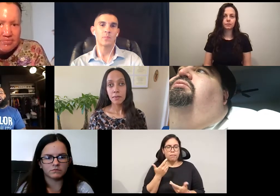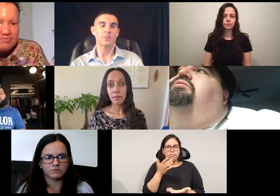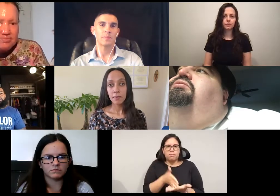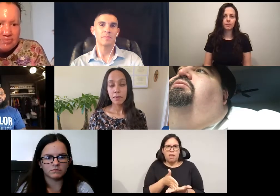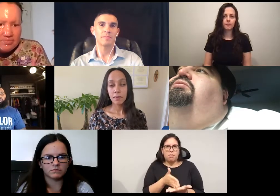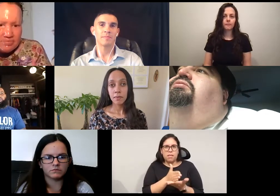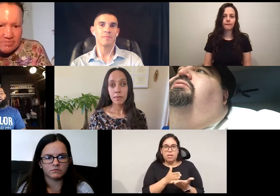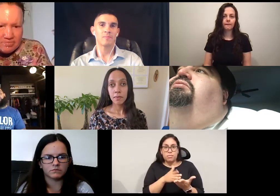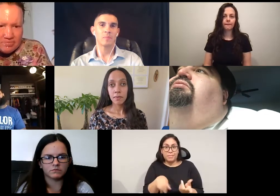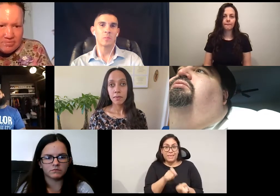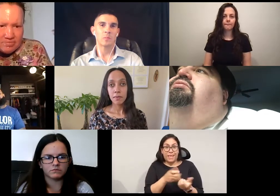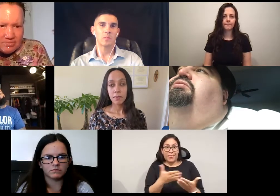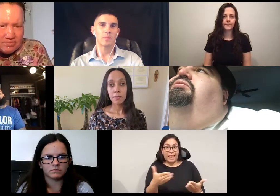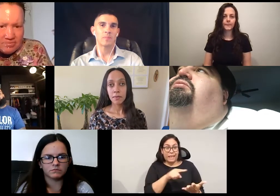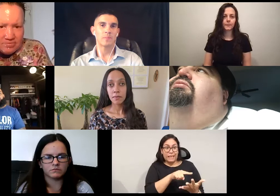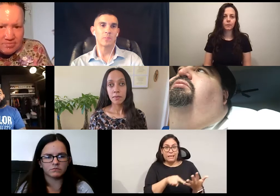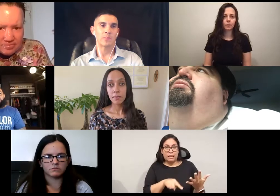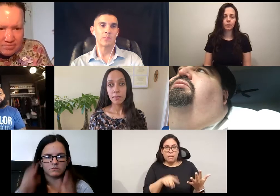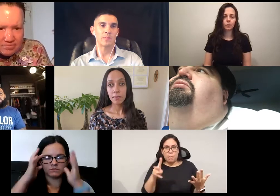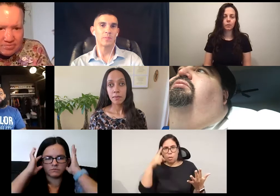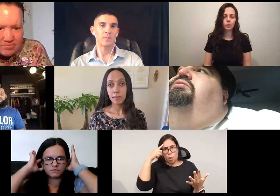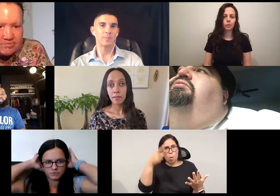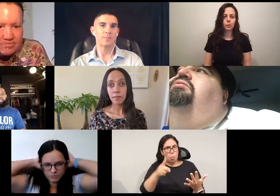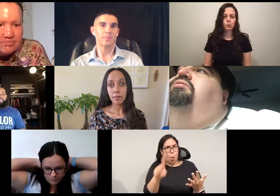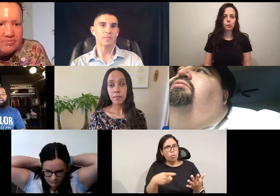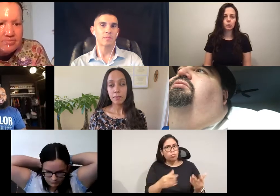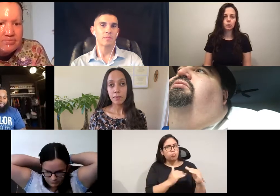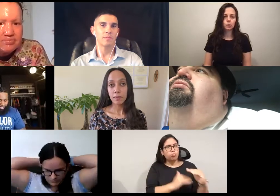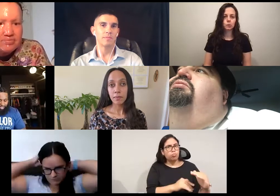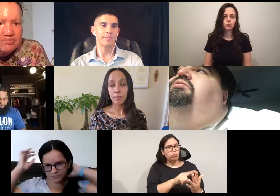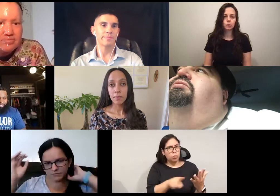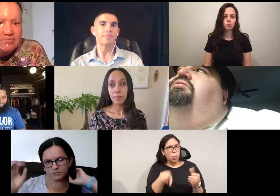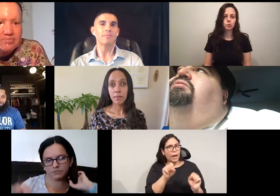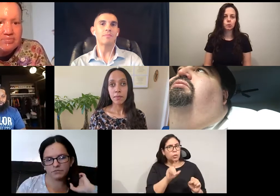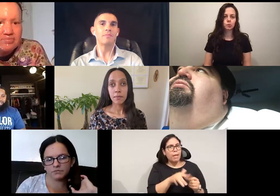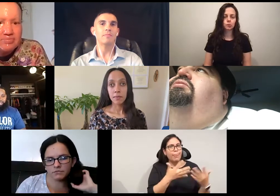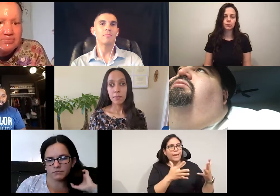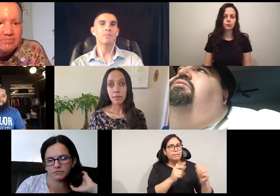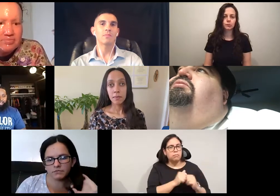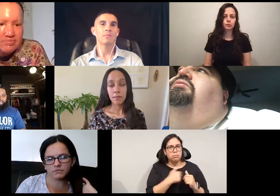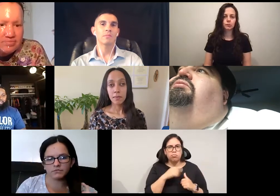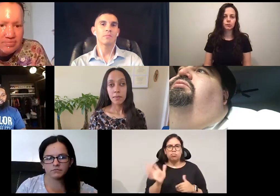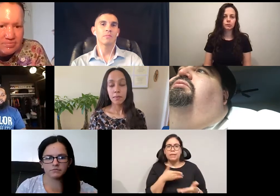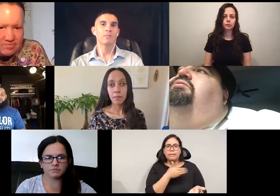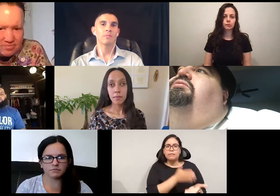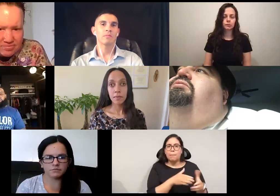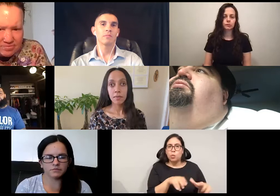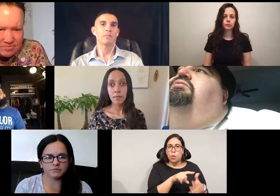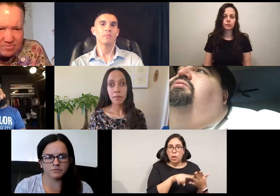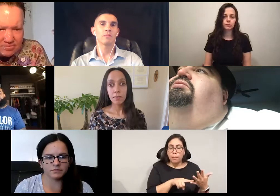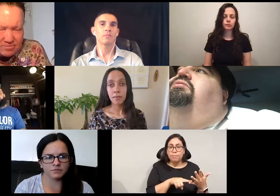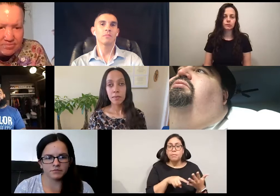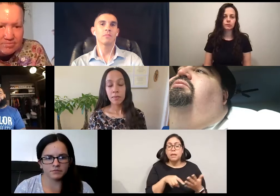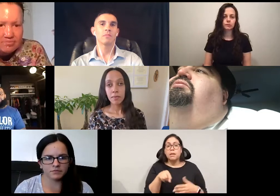was all people thought I could do. And I think someone told me one day that, when people